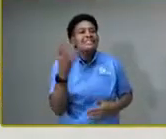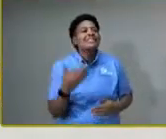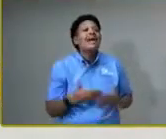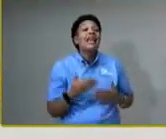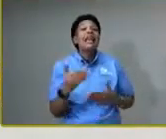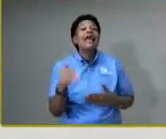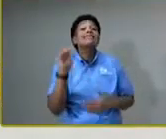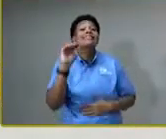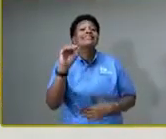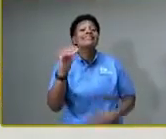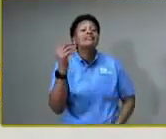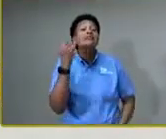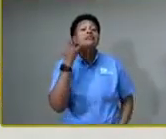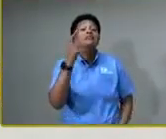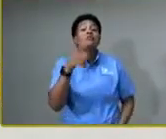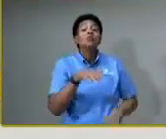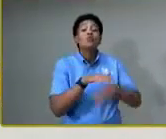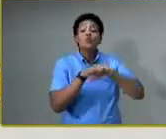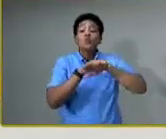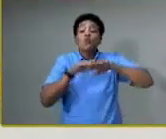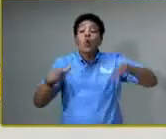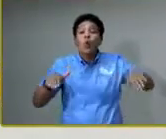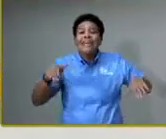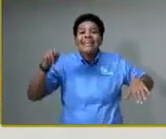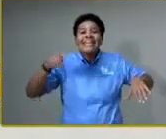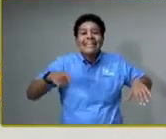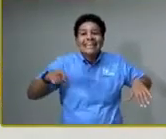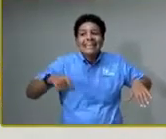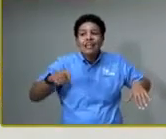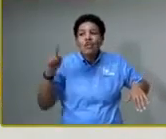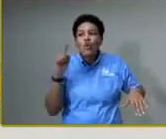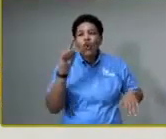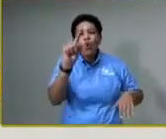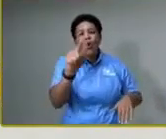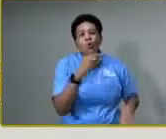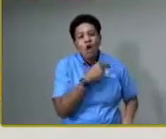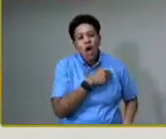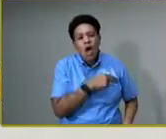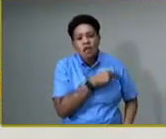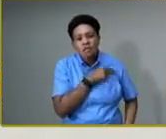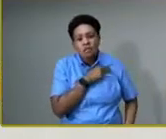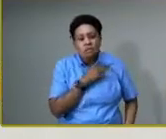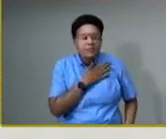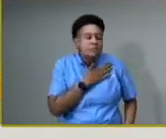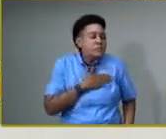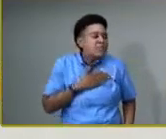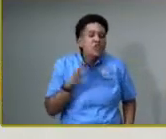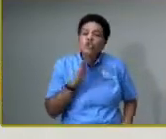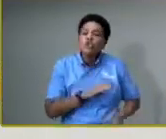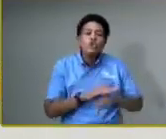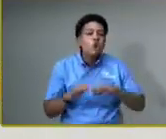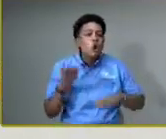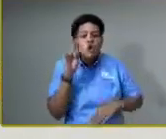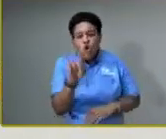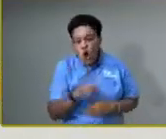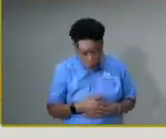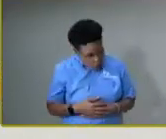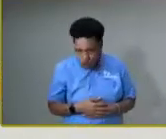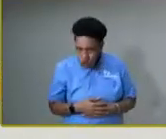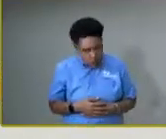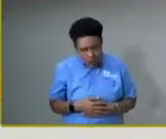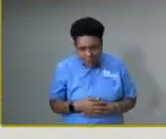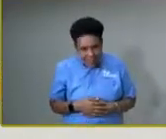is, if you don't need to go to a hospital, please do not. At this point in